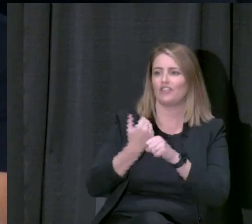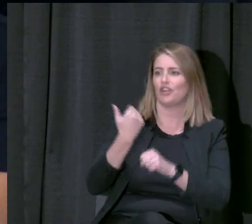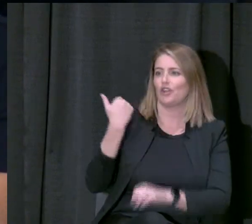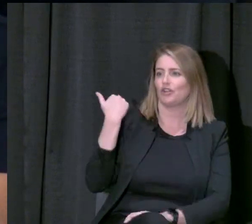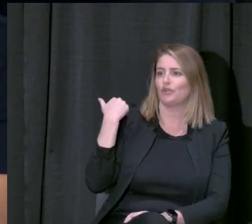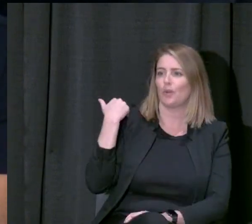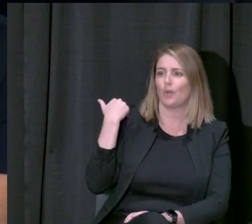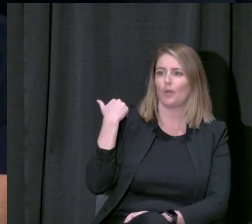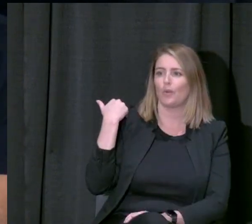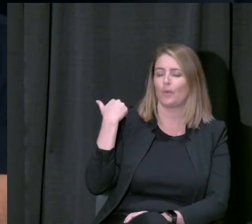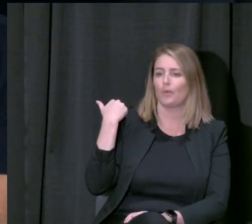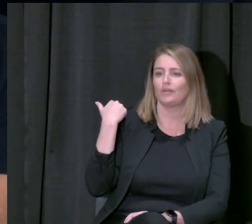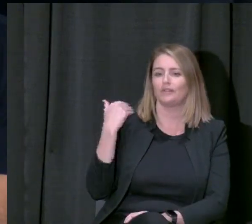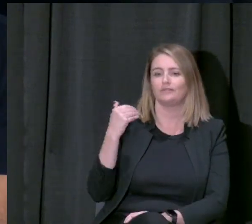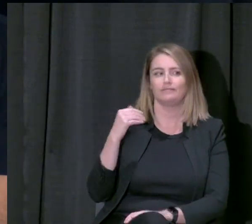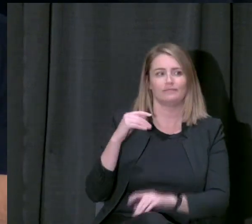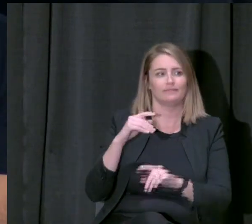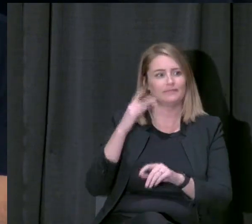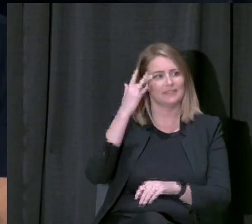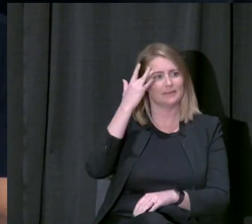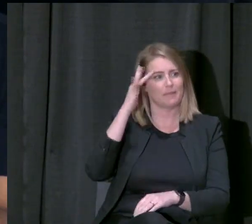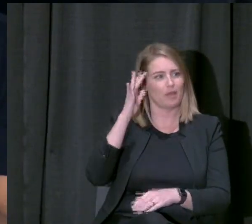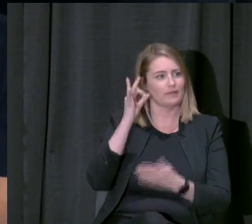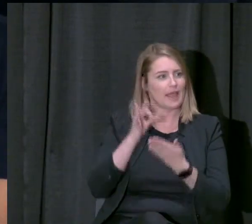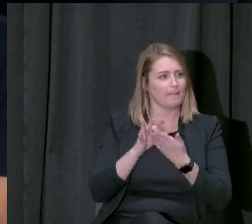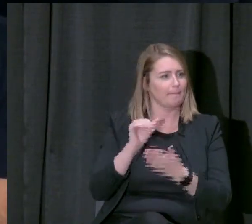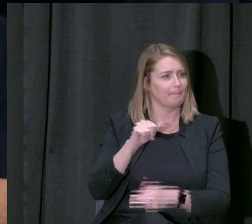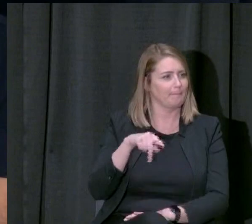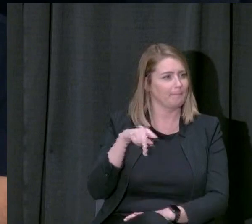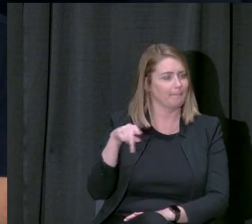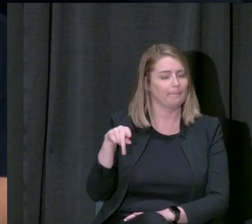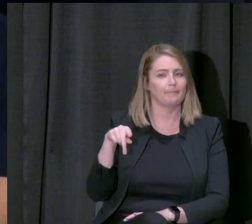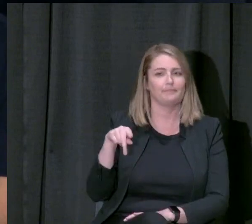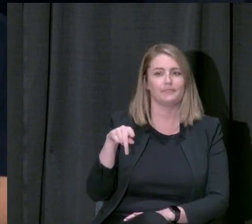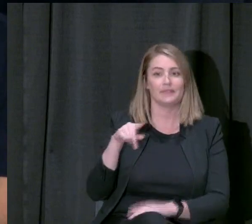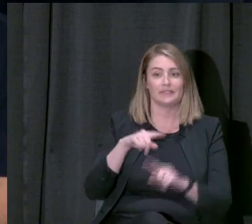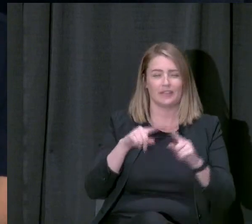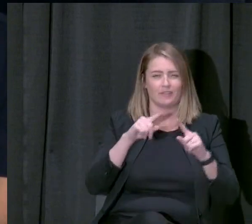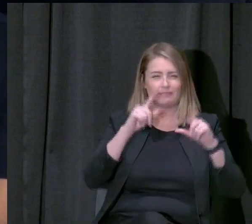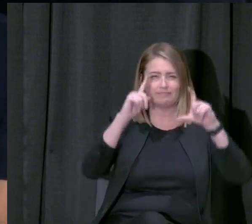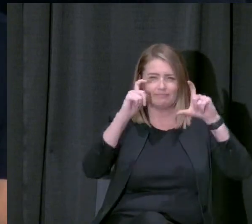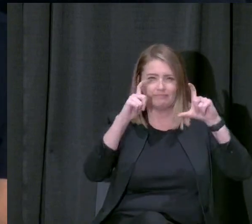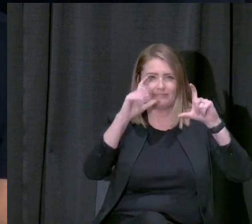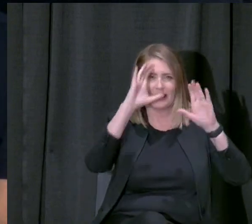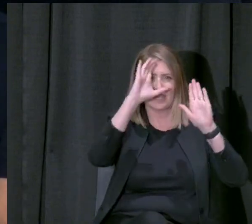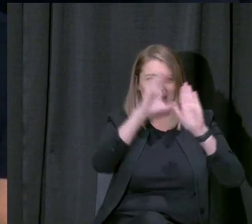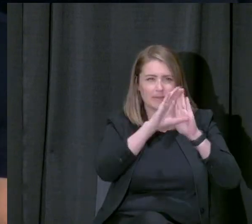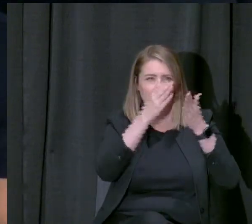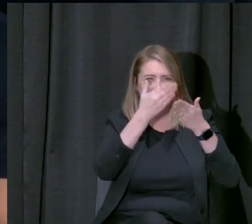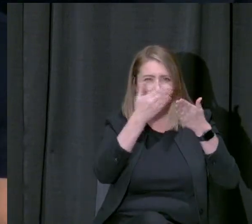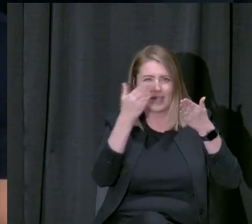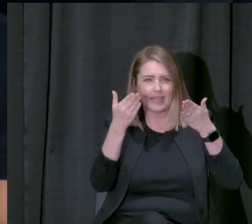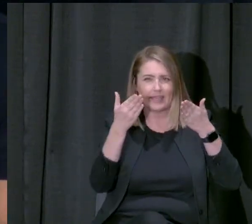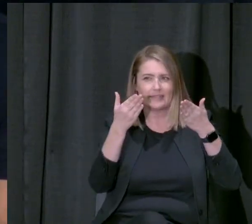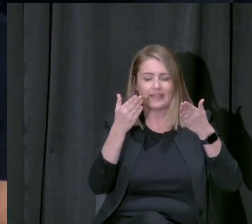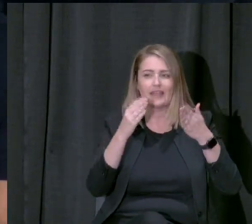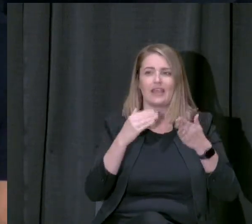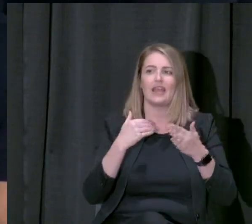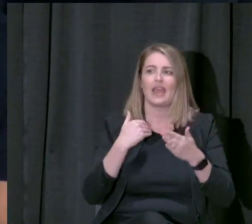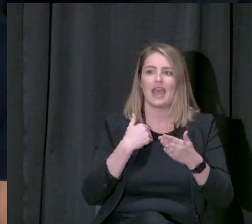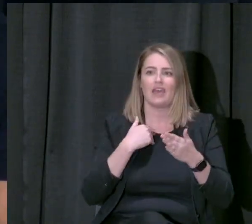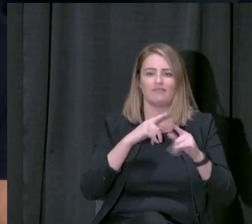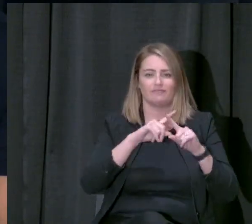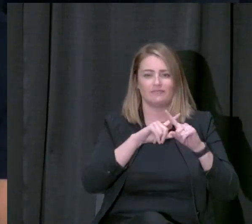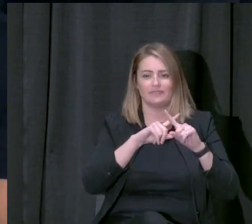app, which would enable people to take images of things. And we have built different AI engines that can